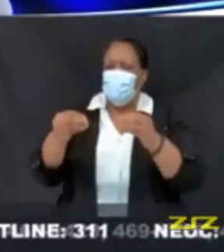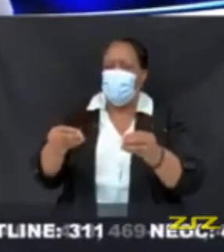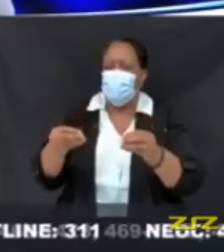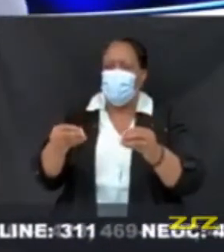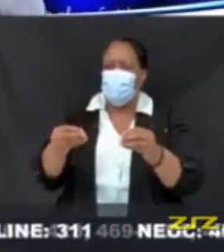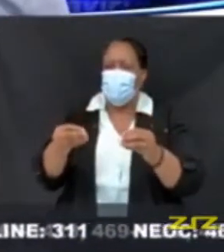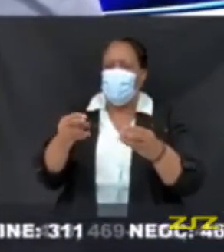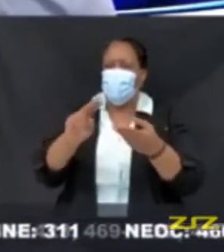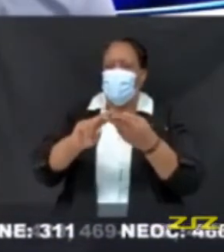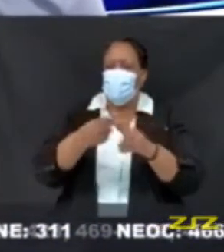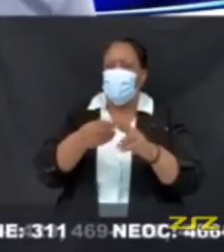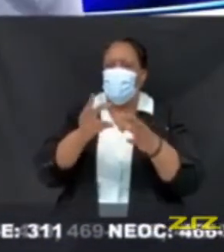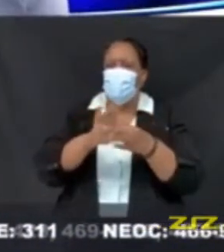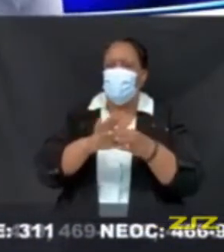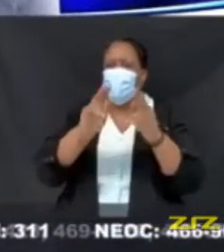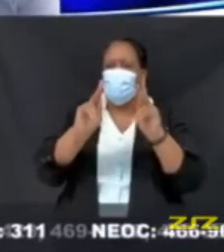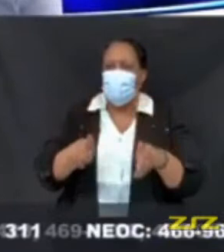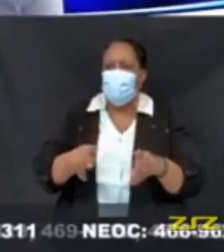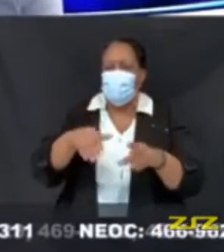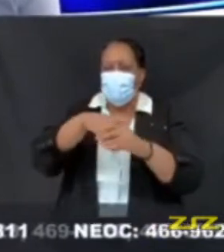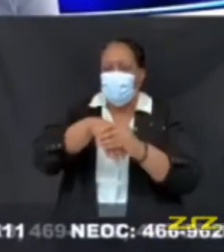Dr. Wilkinson.